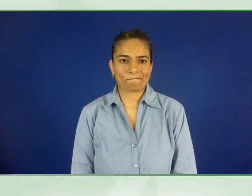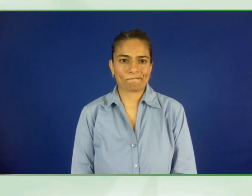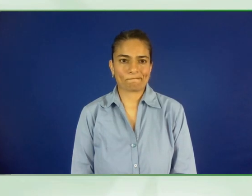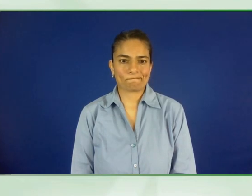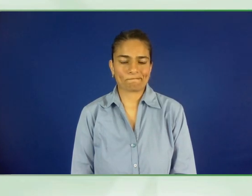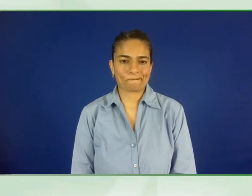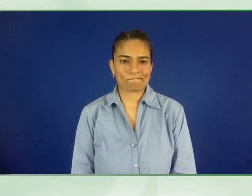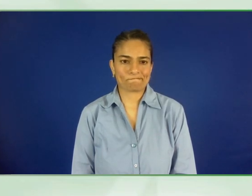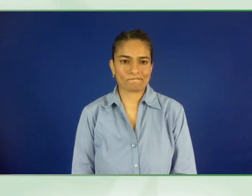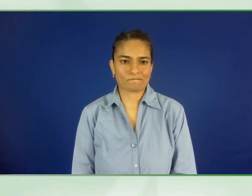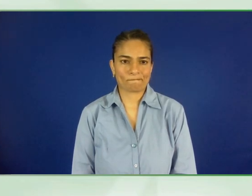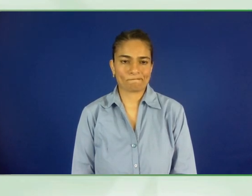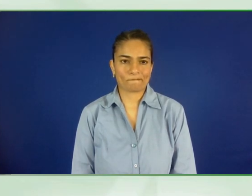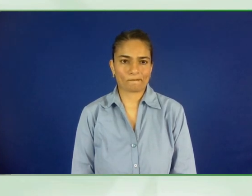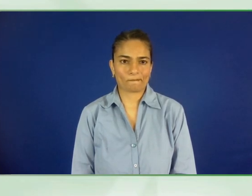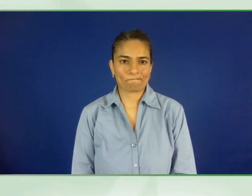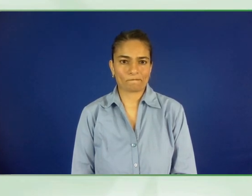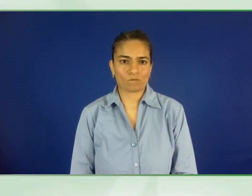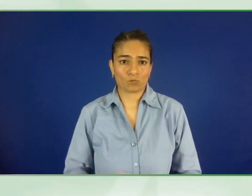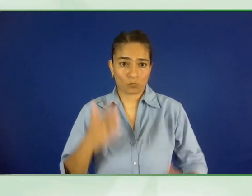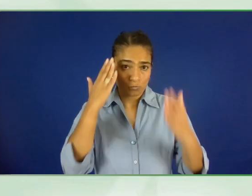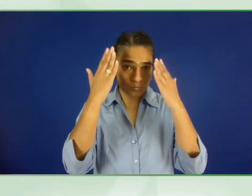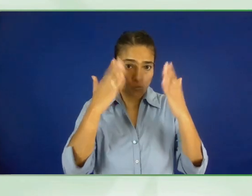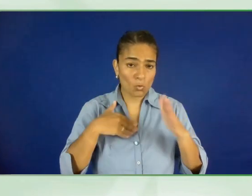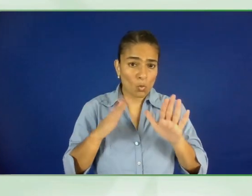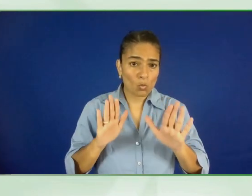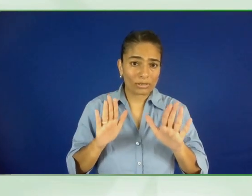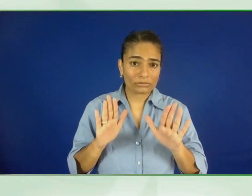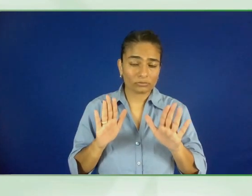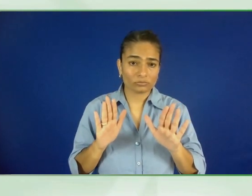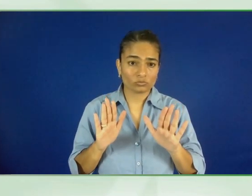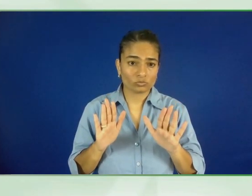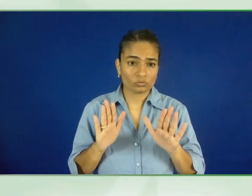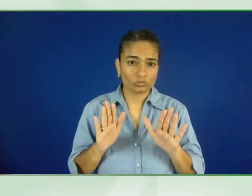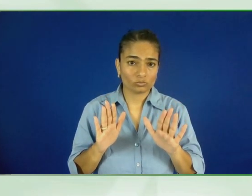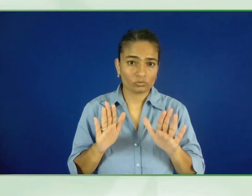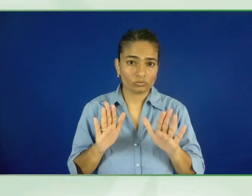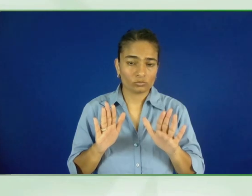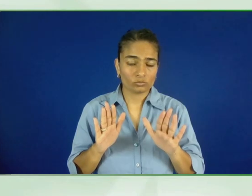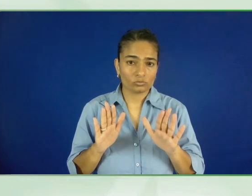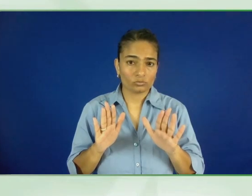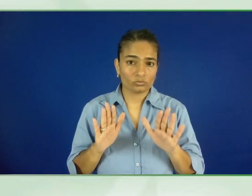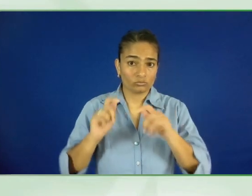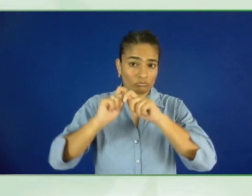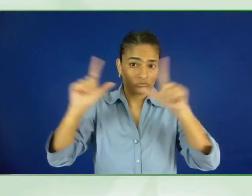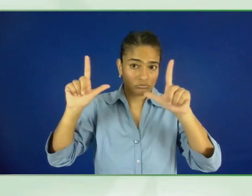Yes, I'll just wait until the screen, the camera's on me so that everybody can see me